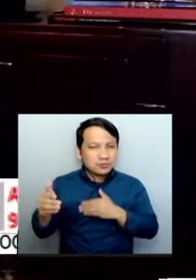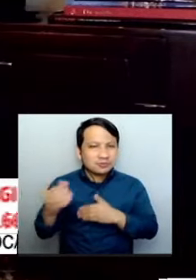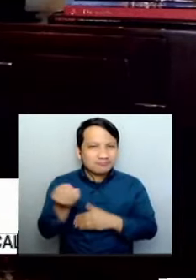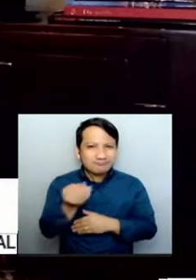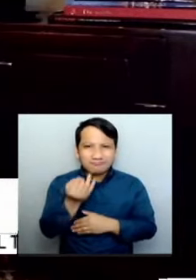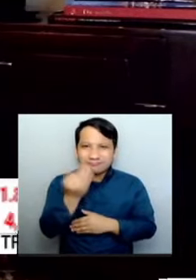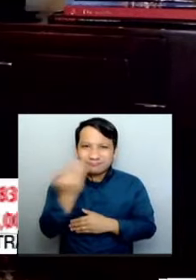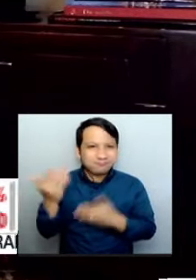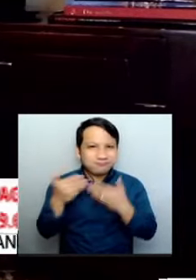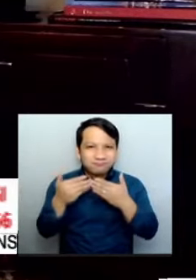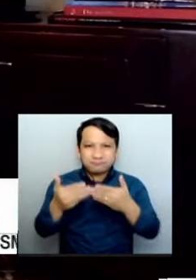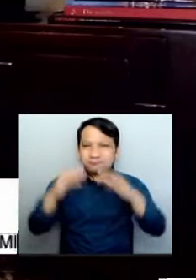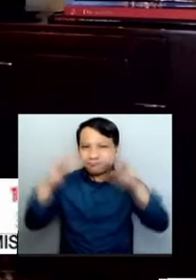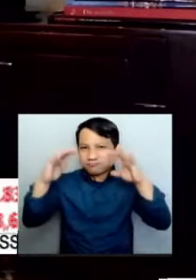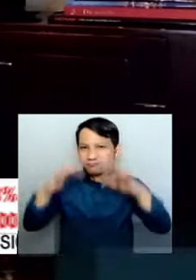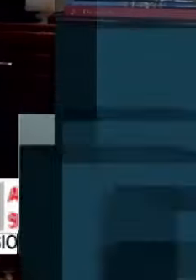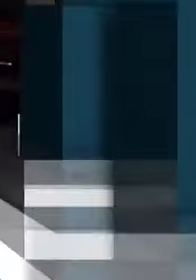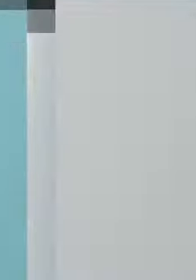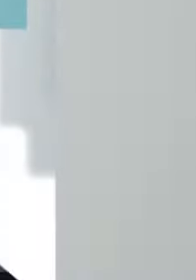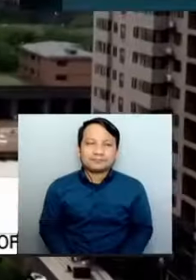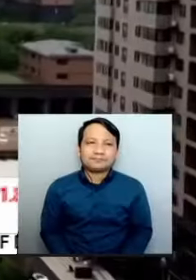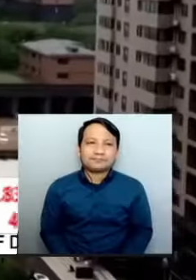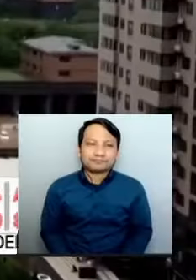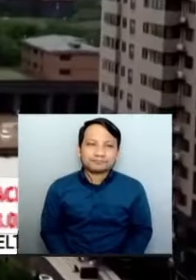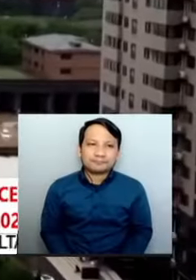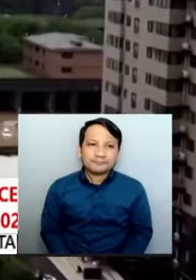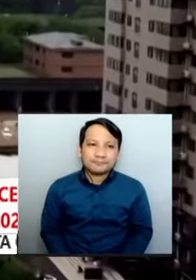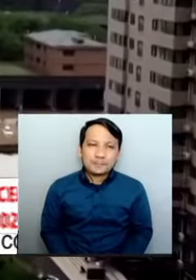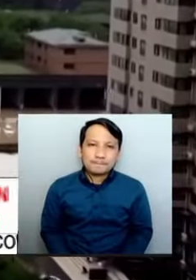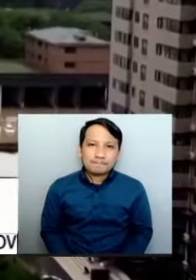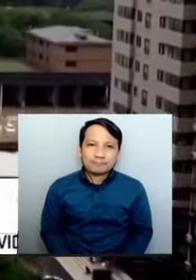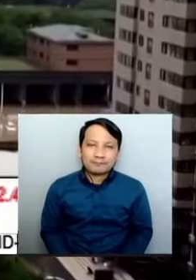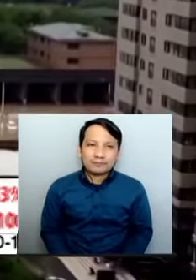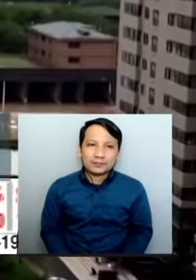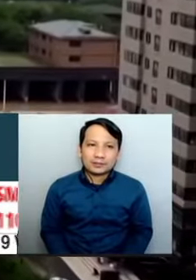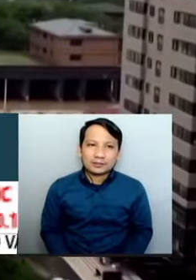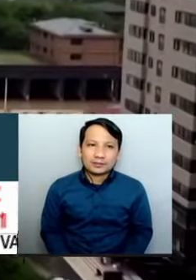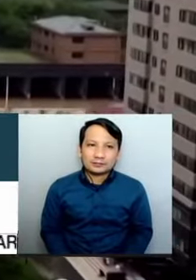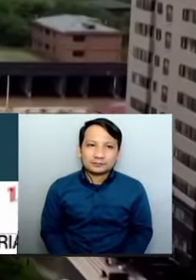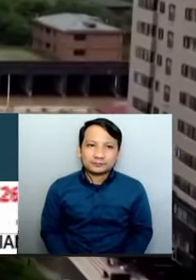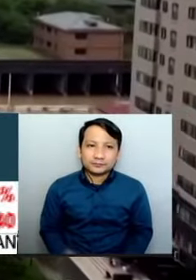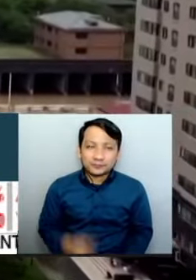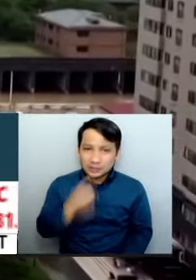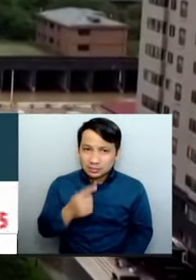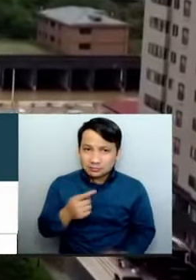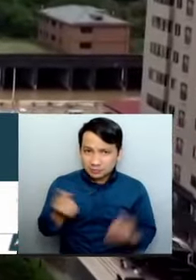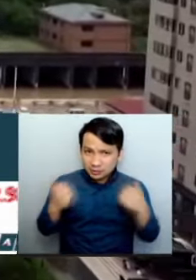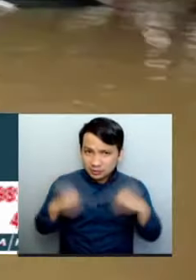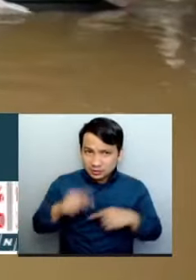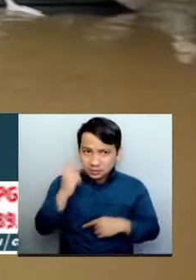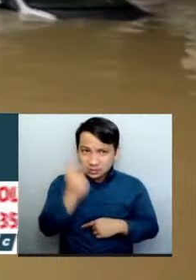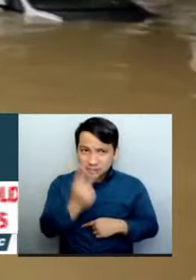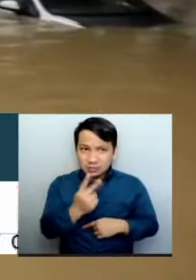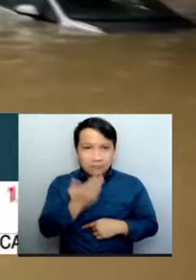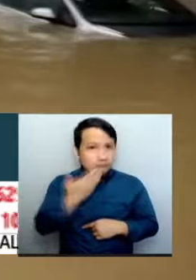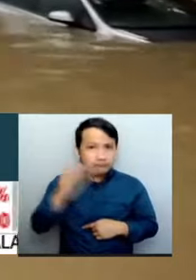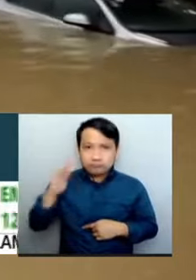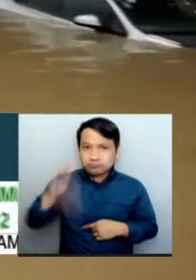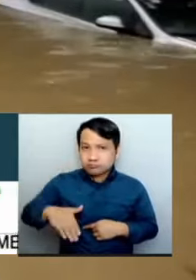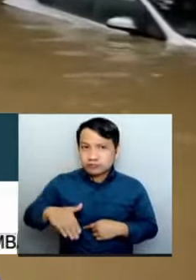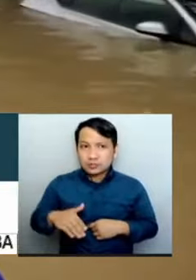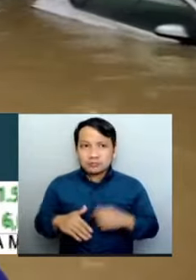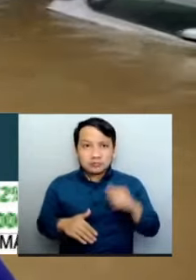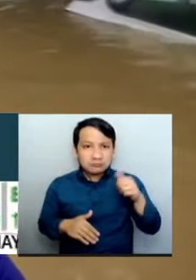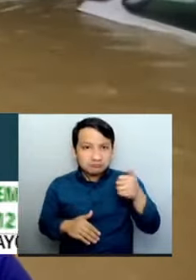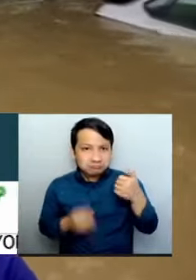days. From the air, the devastation in Zhengzhou is seen at its worst. Tens of